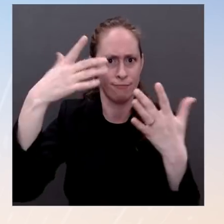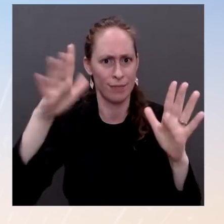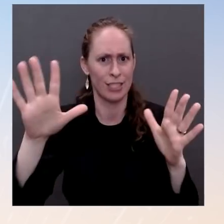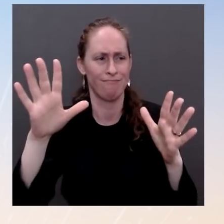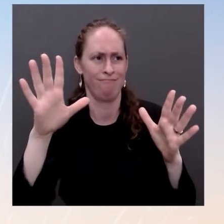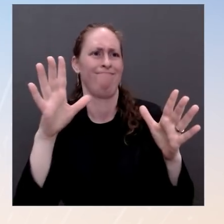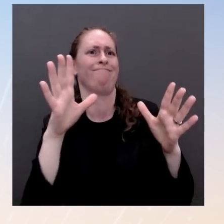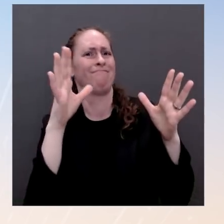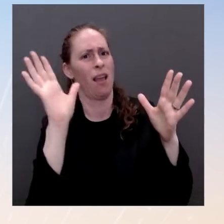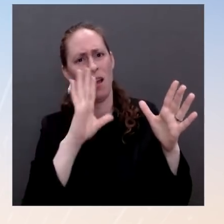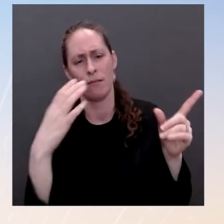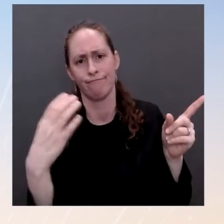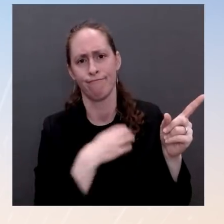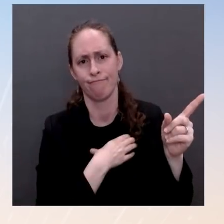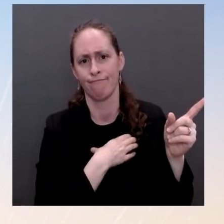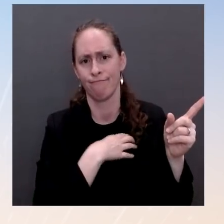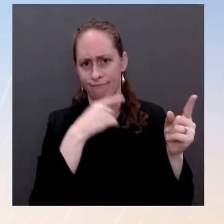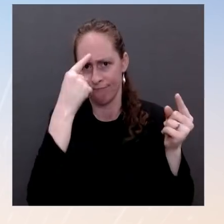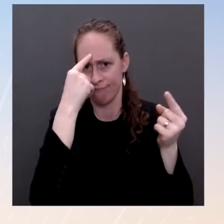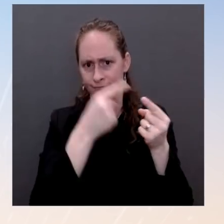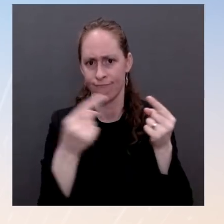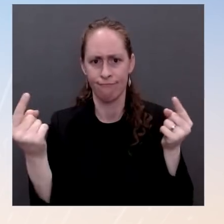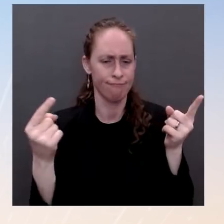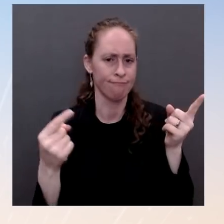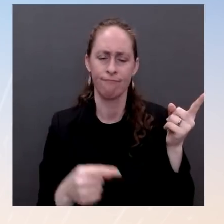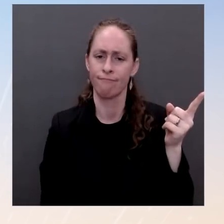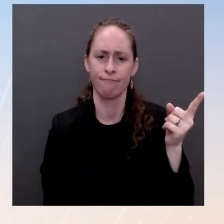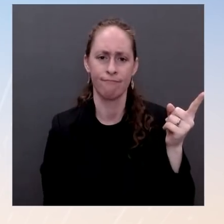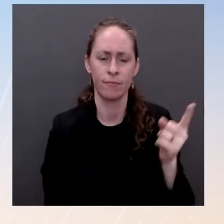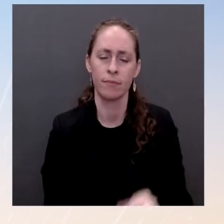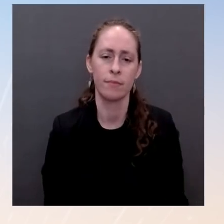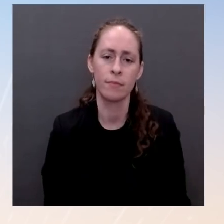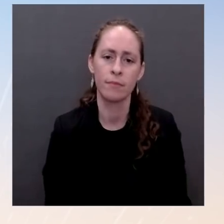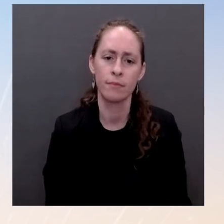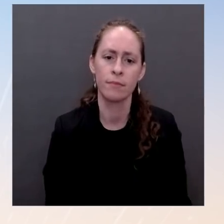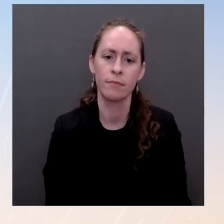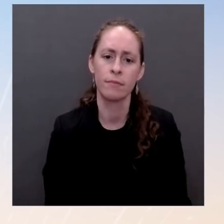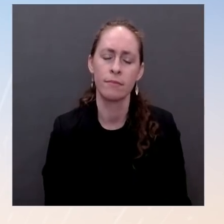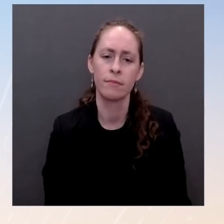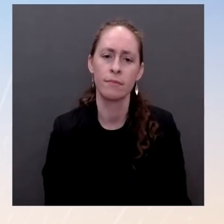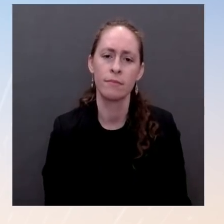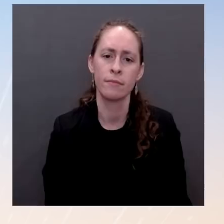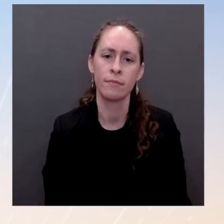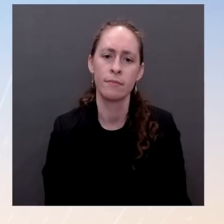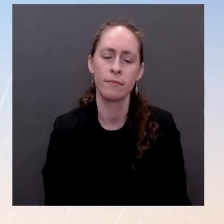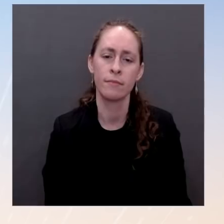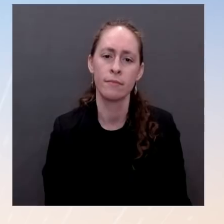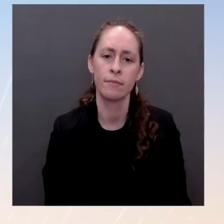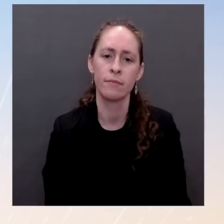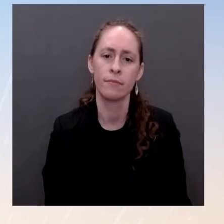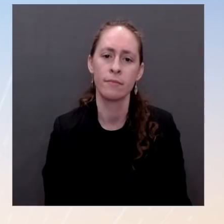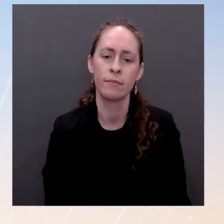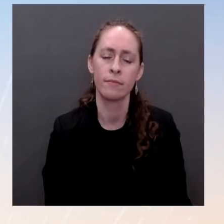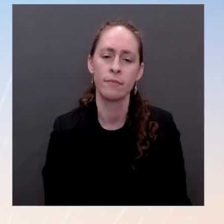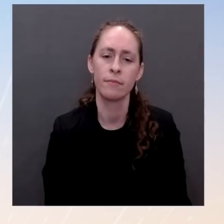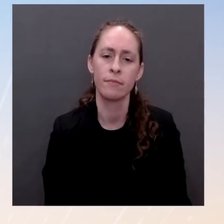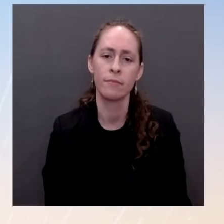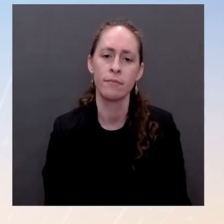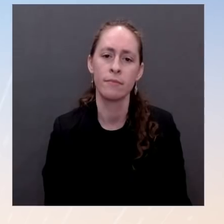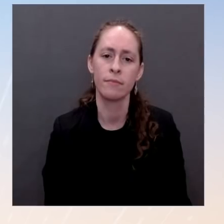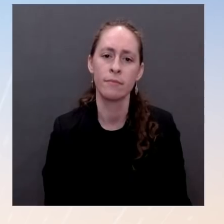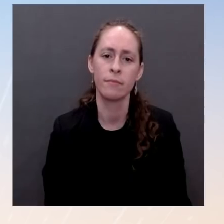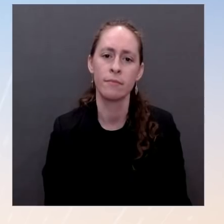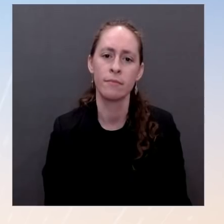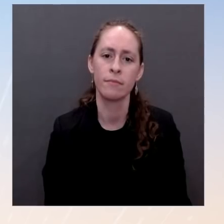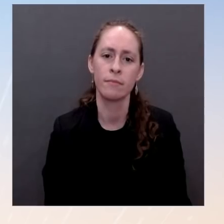pervasive disregard for clean sport by Russia. But these were independent decisions made by the U.S. Anti-Doping Agency and Court of Arbitration for Sport. We